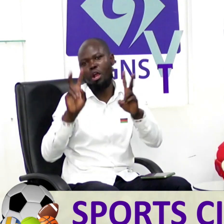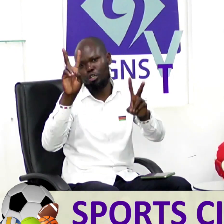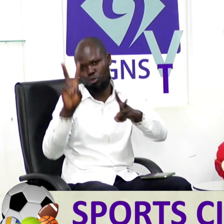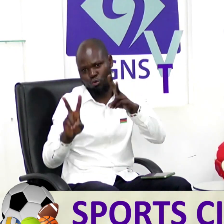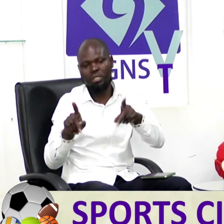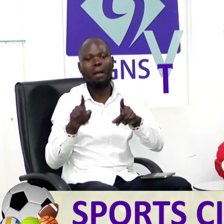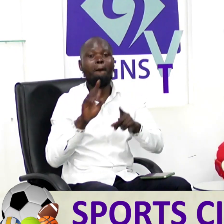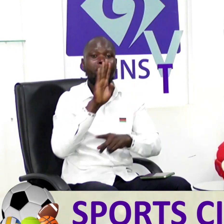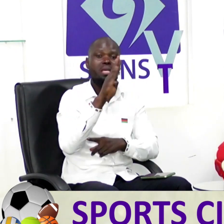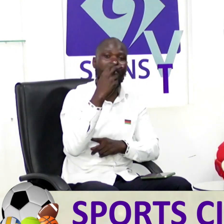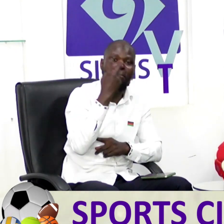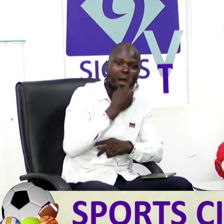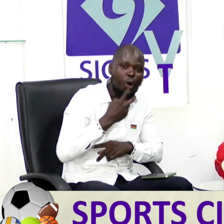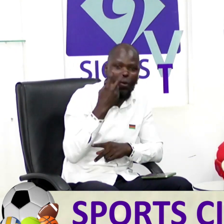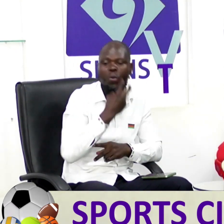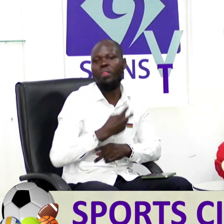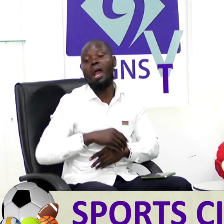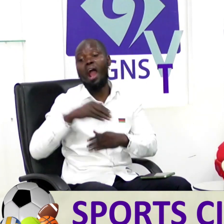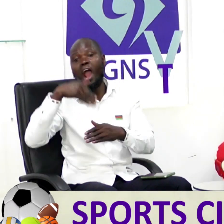what happened on West Ham,